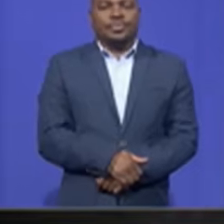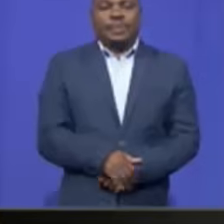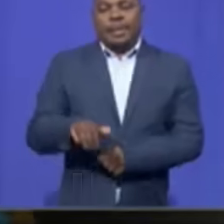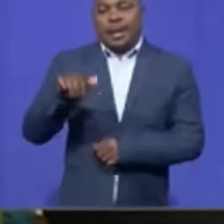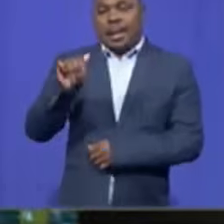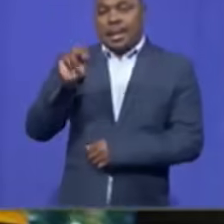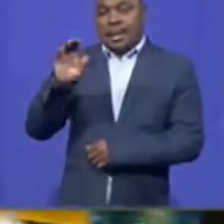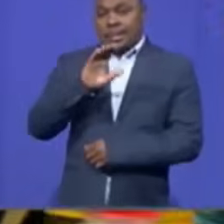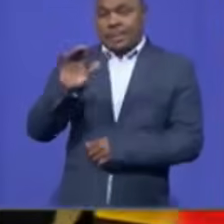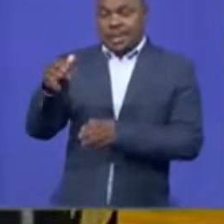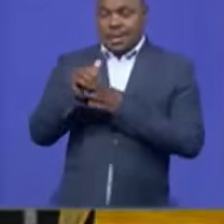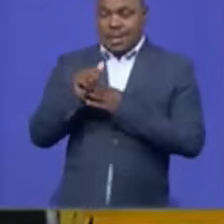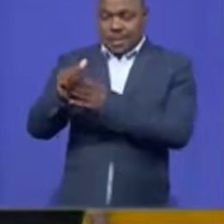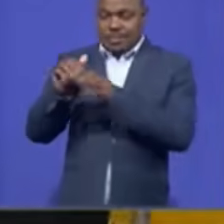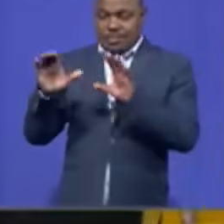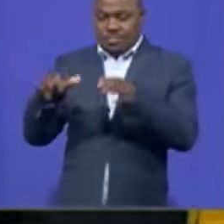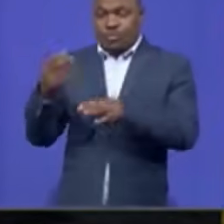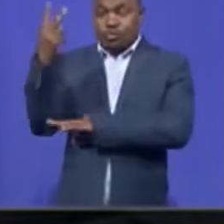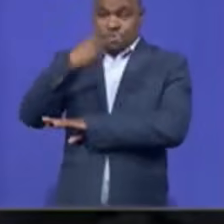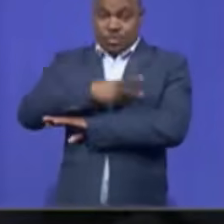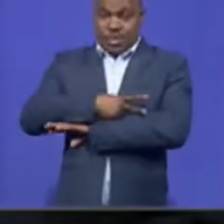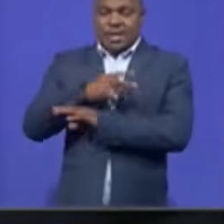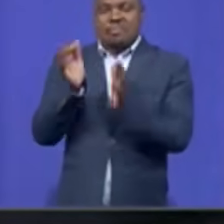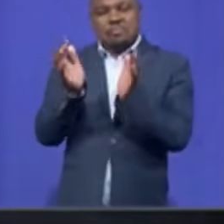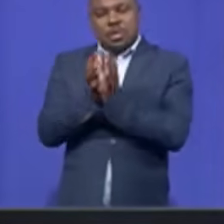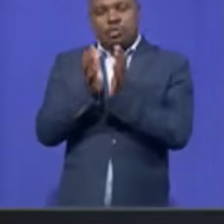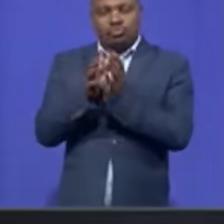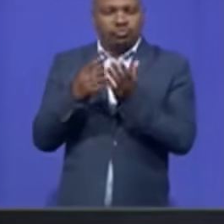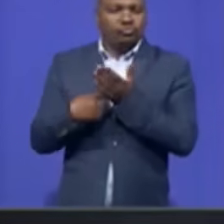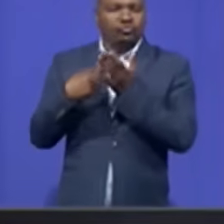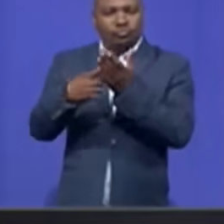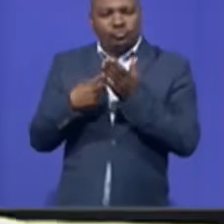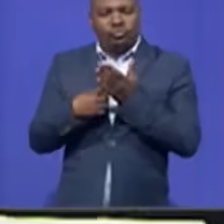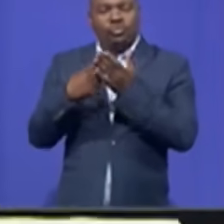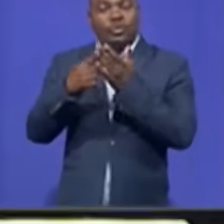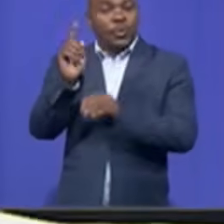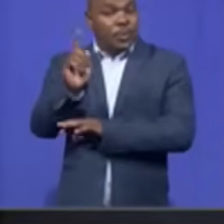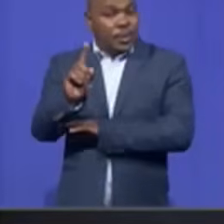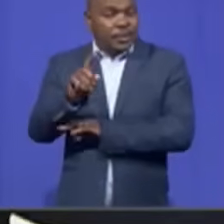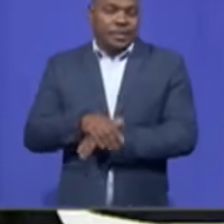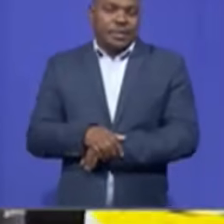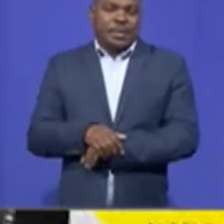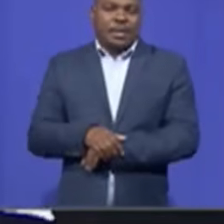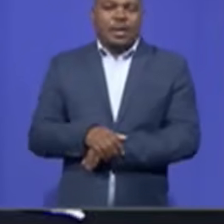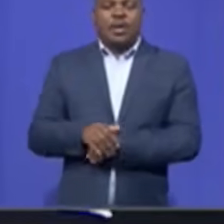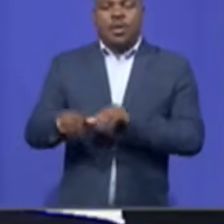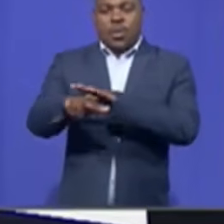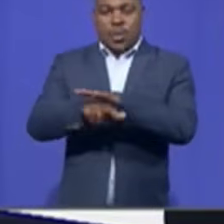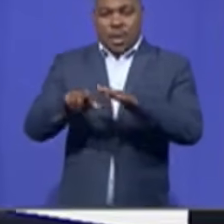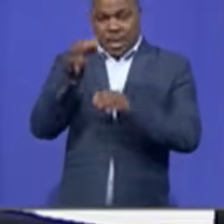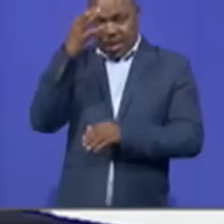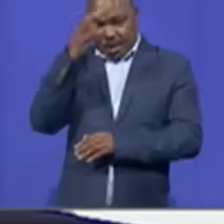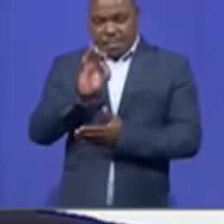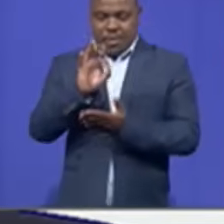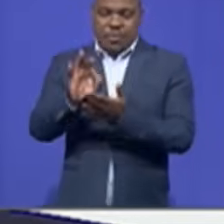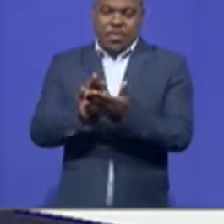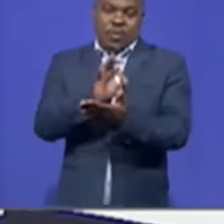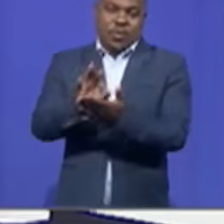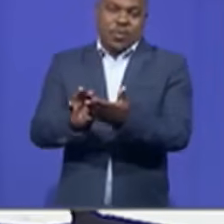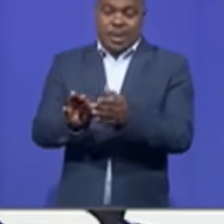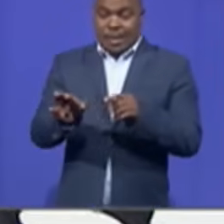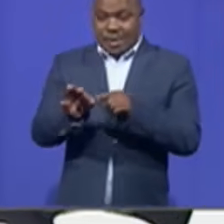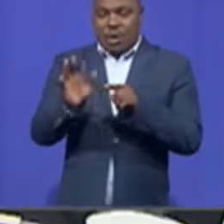Boeteledipele jwa ANC bo tla wetsa malatsi a le mabedi a tlang bo samagane le merero e amanang le ditlhopho tsa dipusoselegae tse di